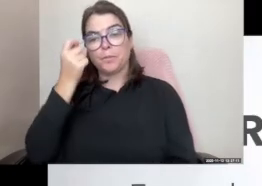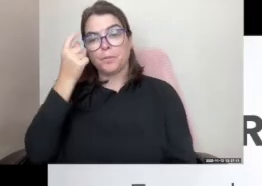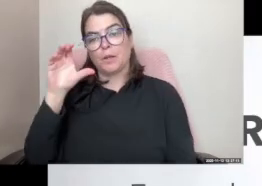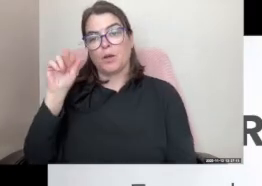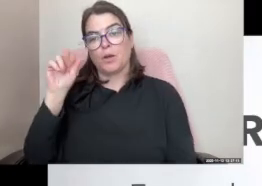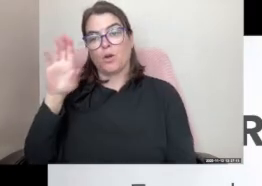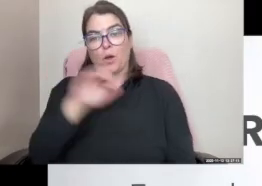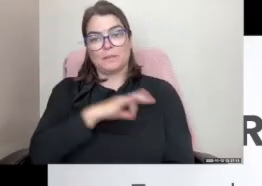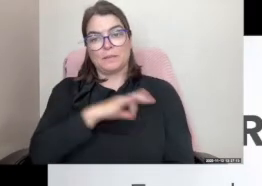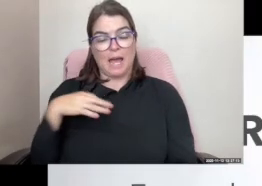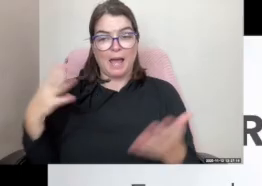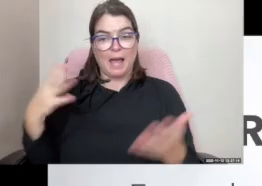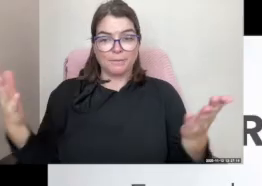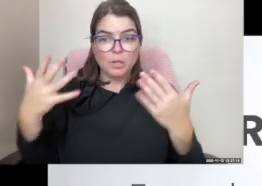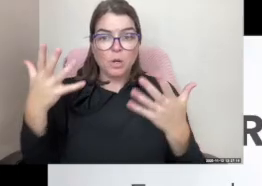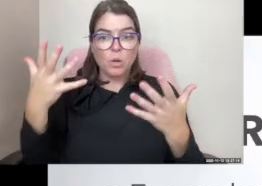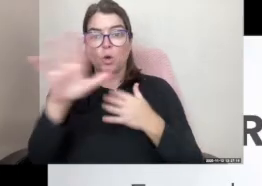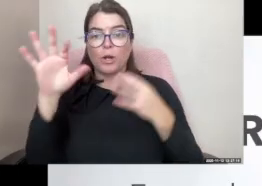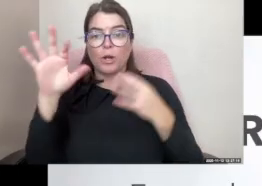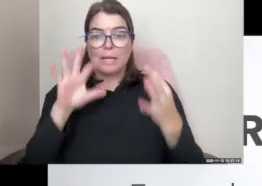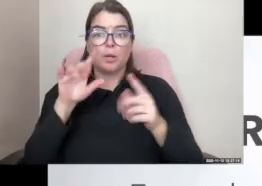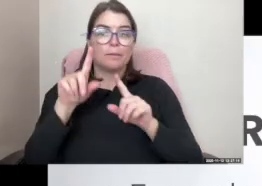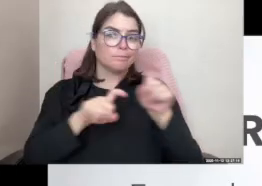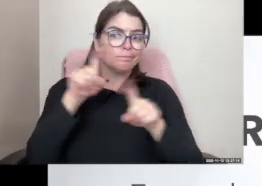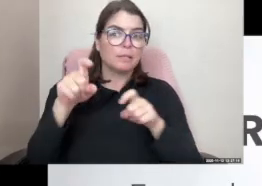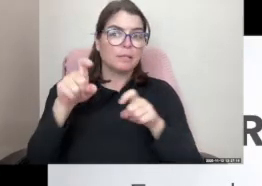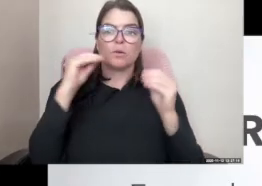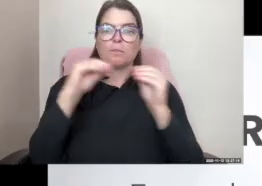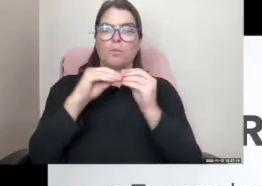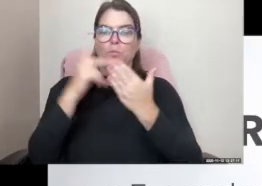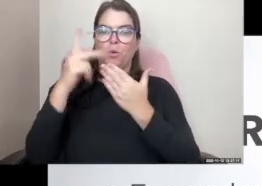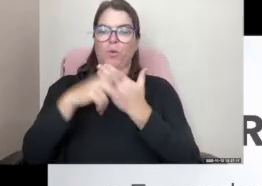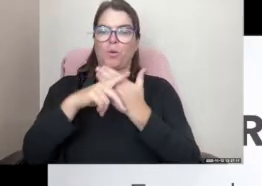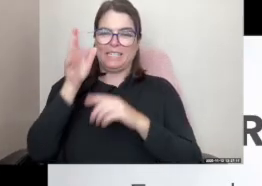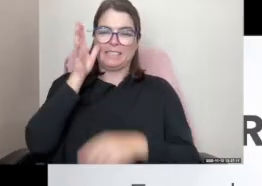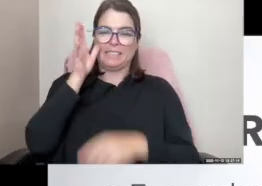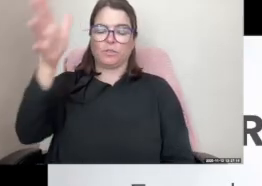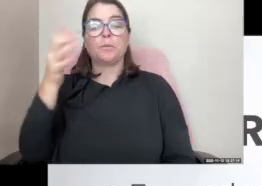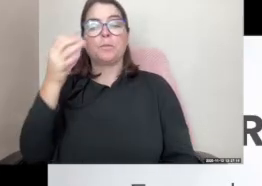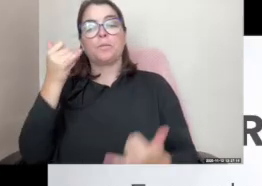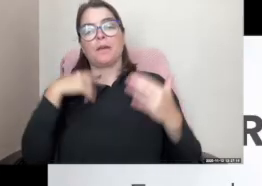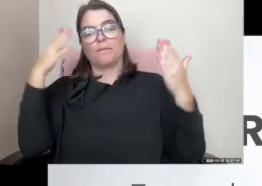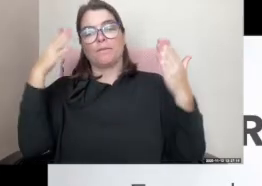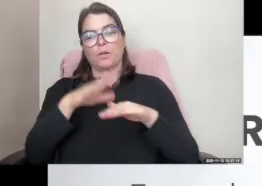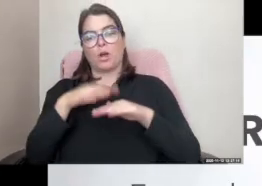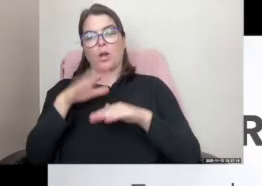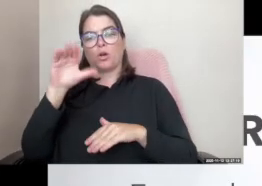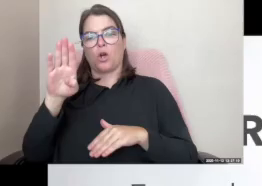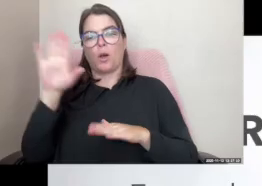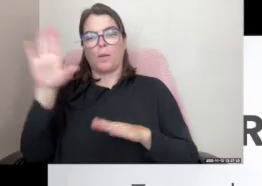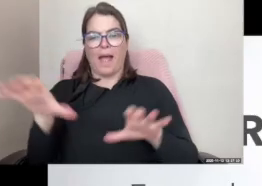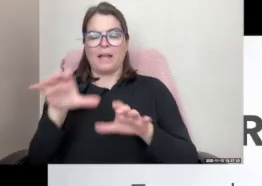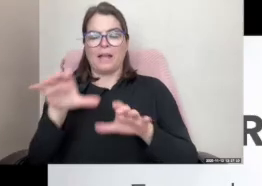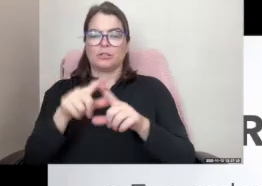be summarizing program updates, explain their importance, and highlight the need for additional funding. Throughout, CARB staff will